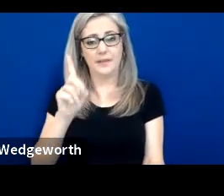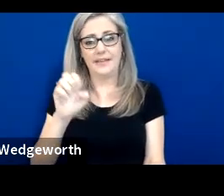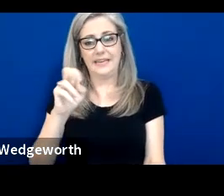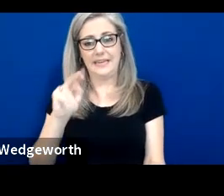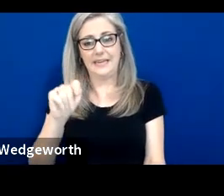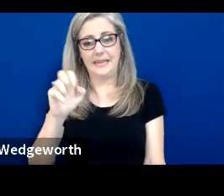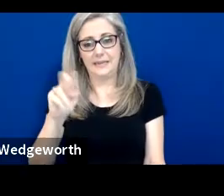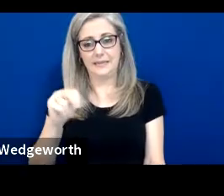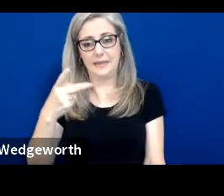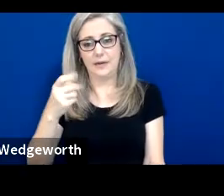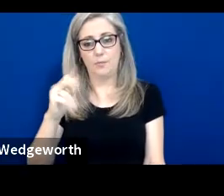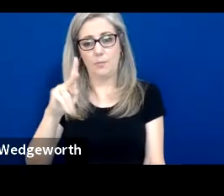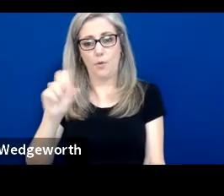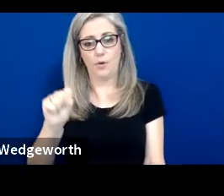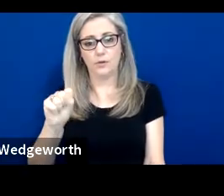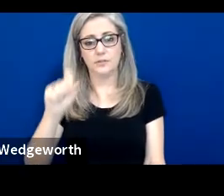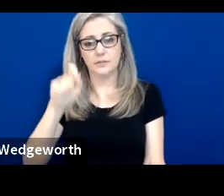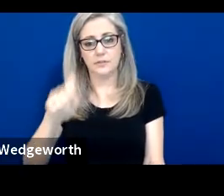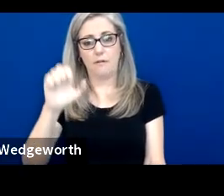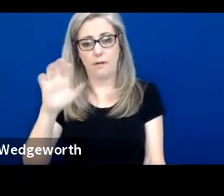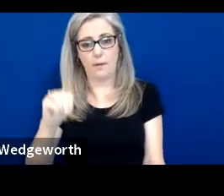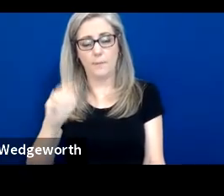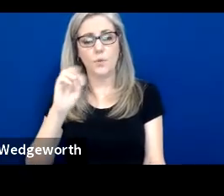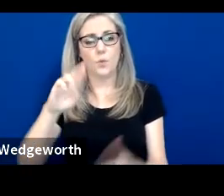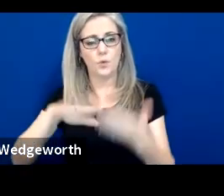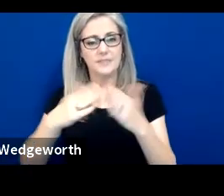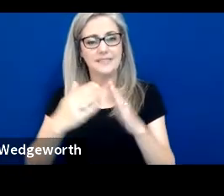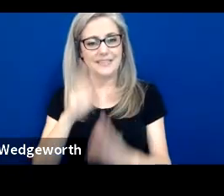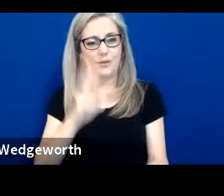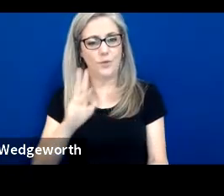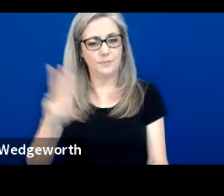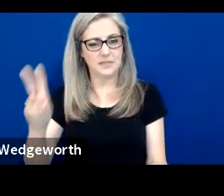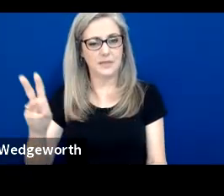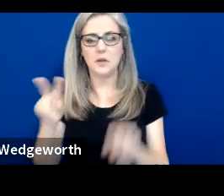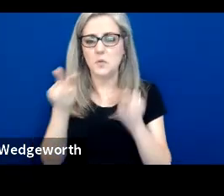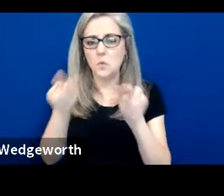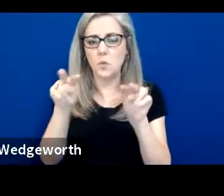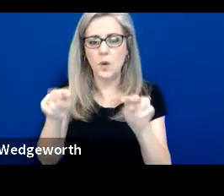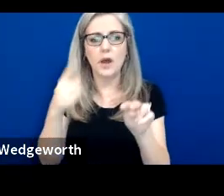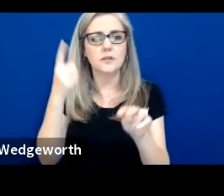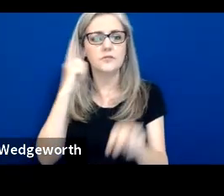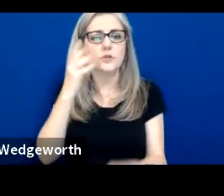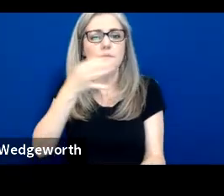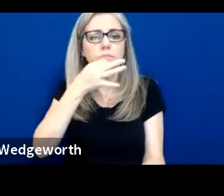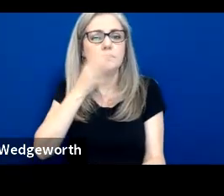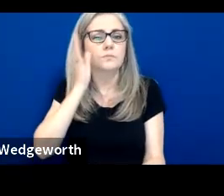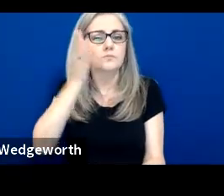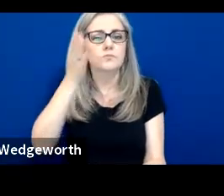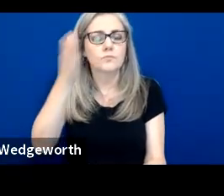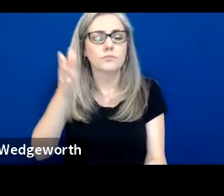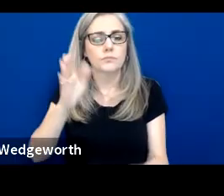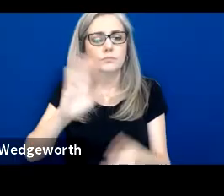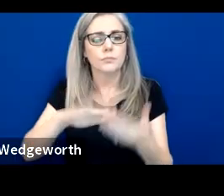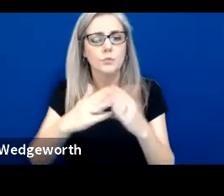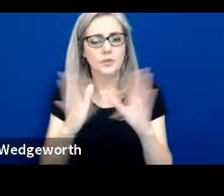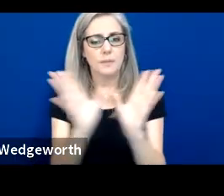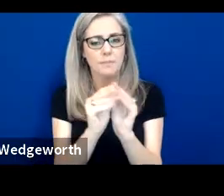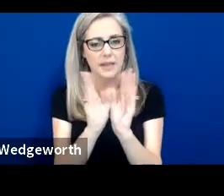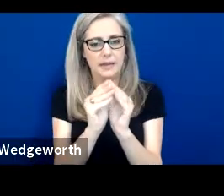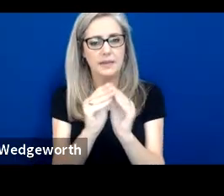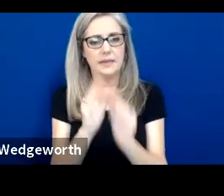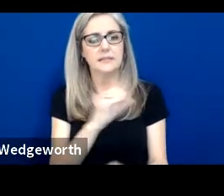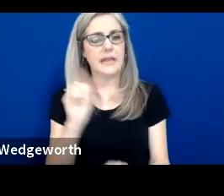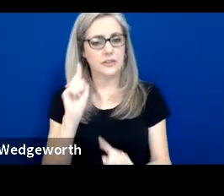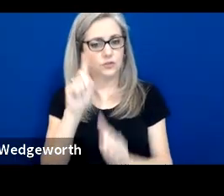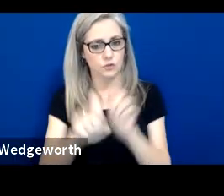dentonparks.com, or the city website, and be on the lookout for upcoming community meetings and surveys. We do have